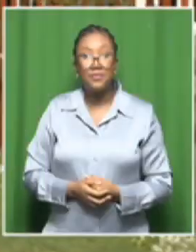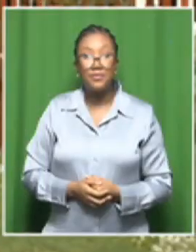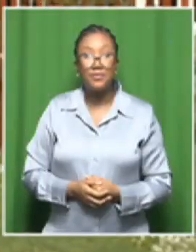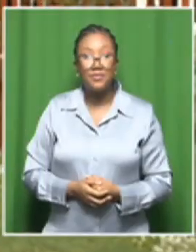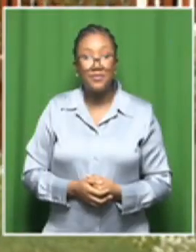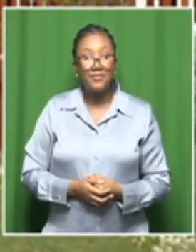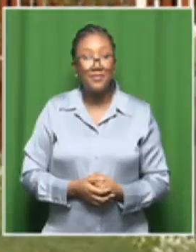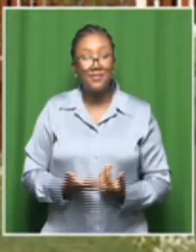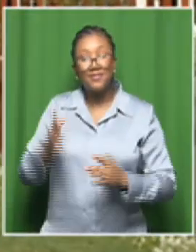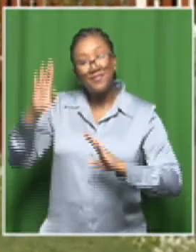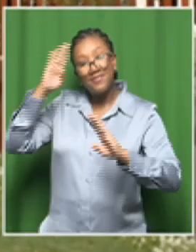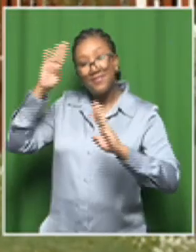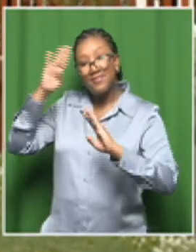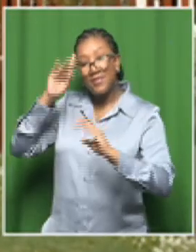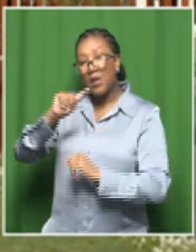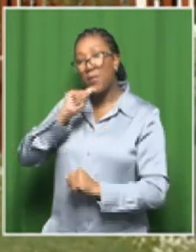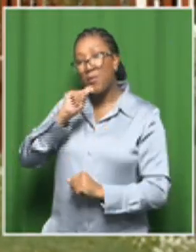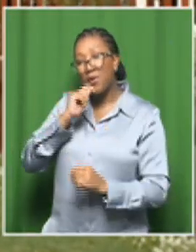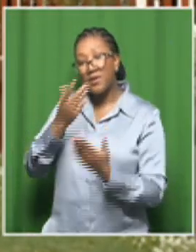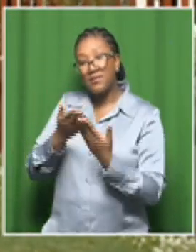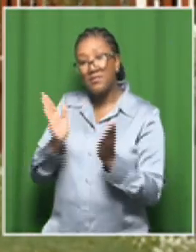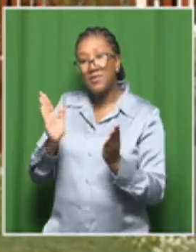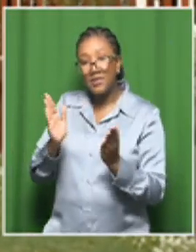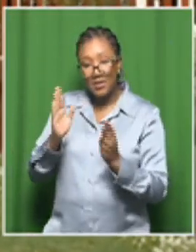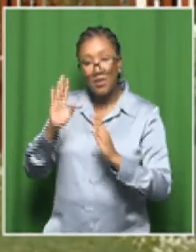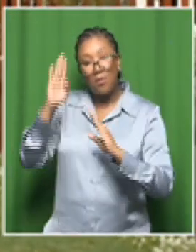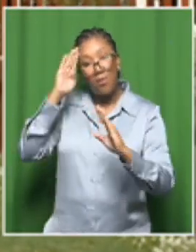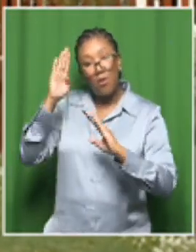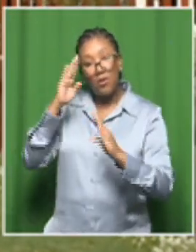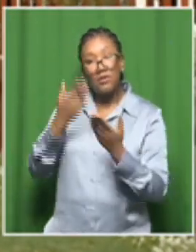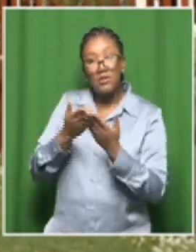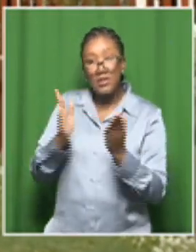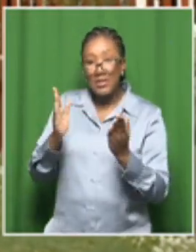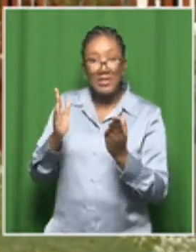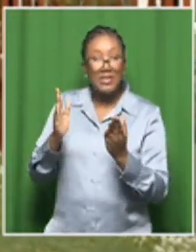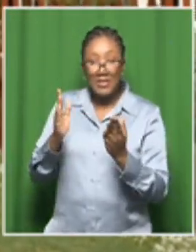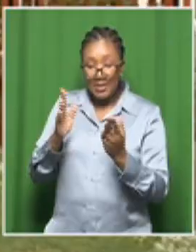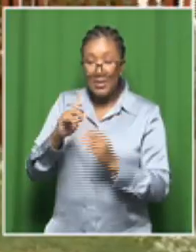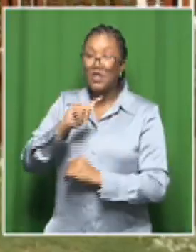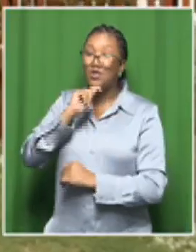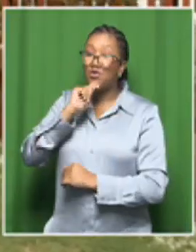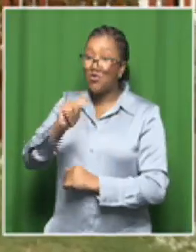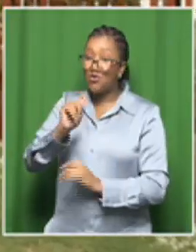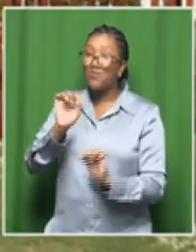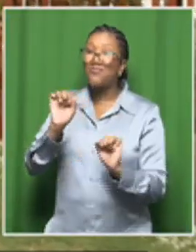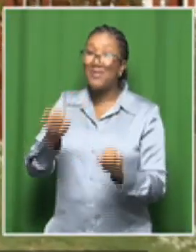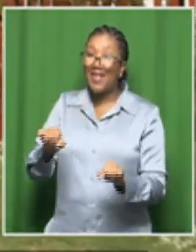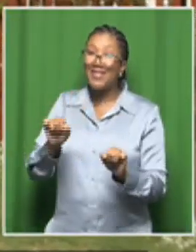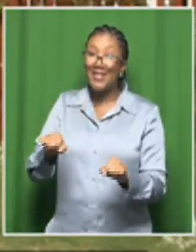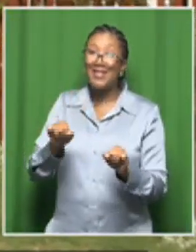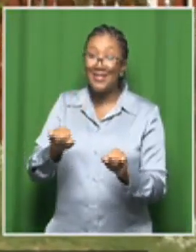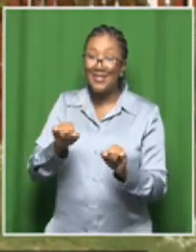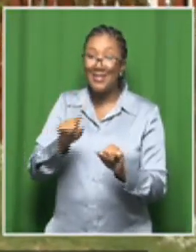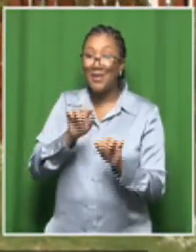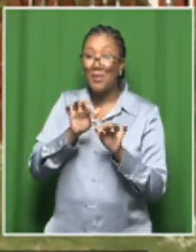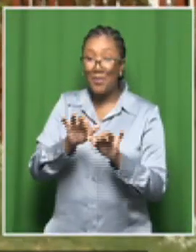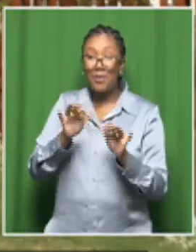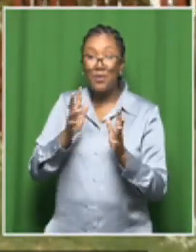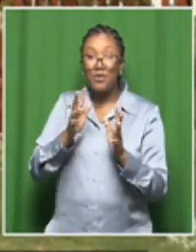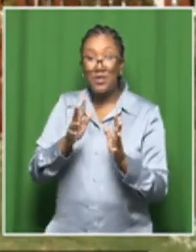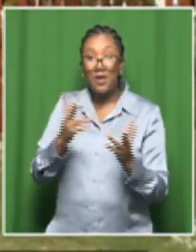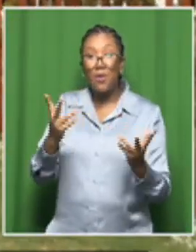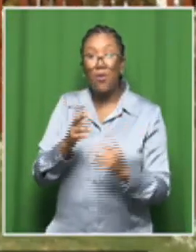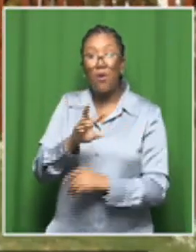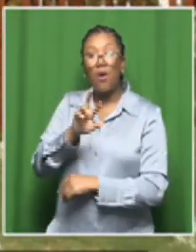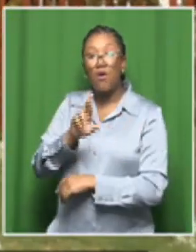Good morning to you, Sakina. Well, the viewers are not wrong at all. It's like in this area here in